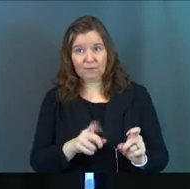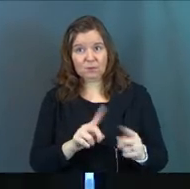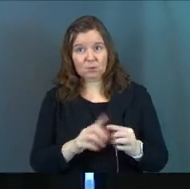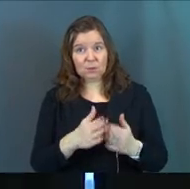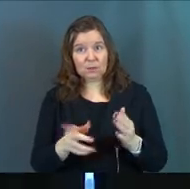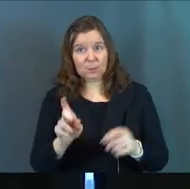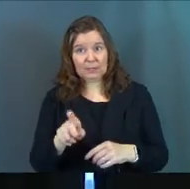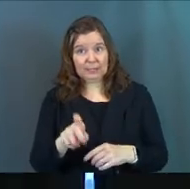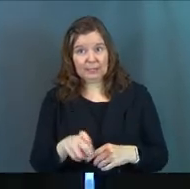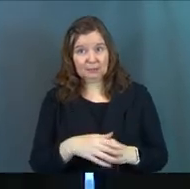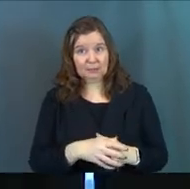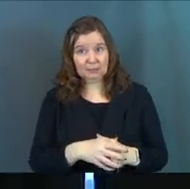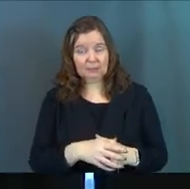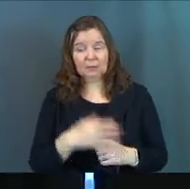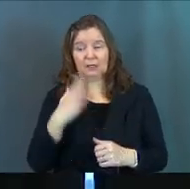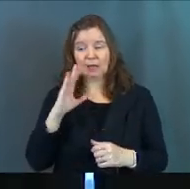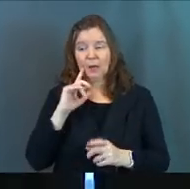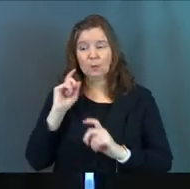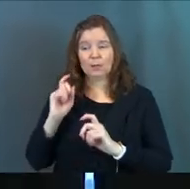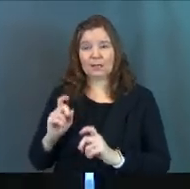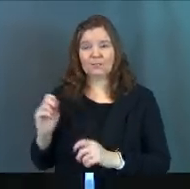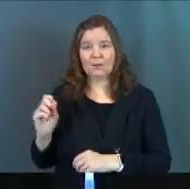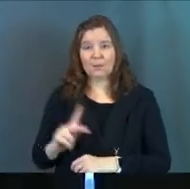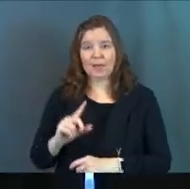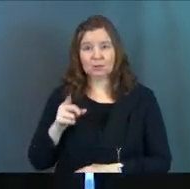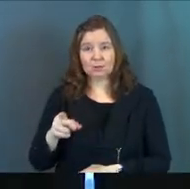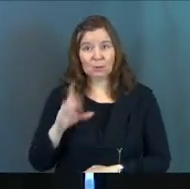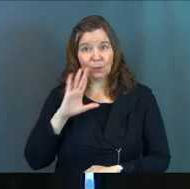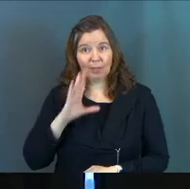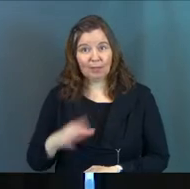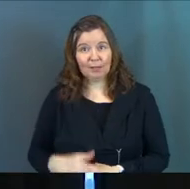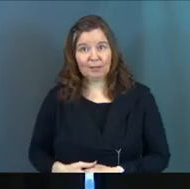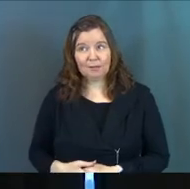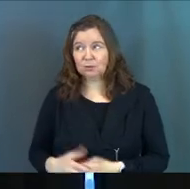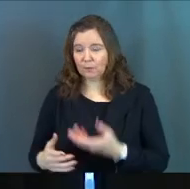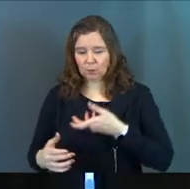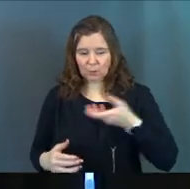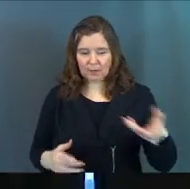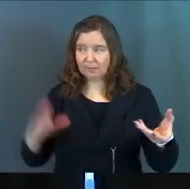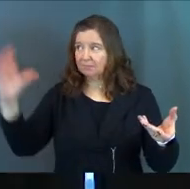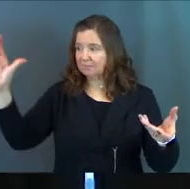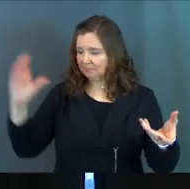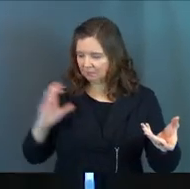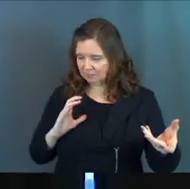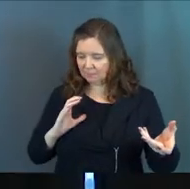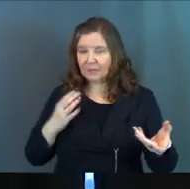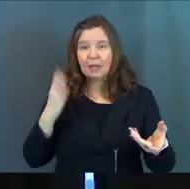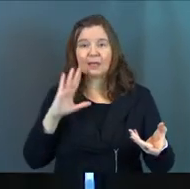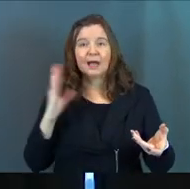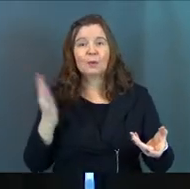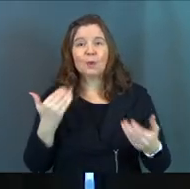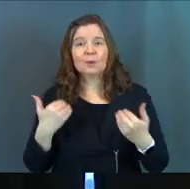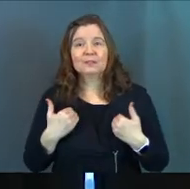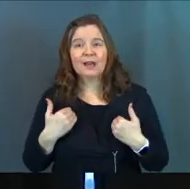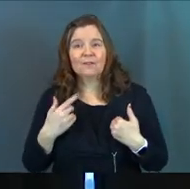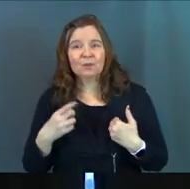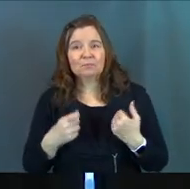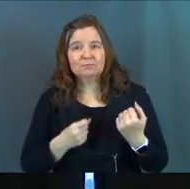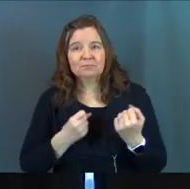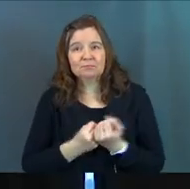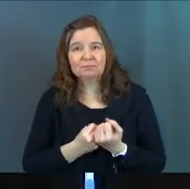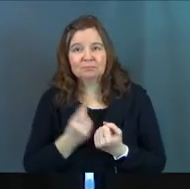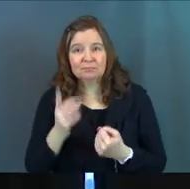to someone in need, God will give back to you. God will always have you.